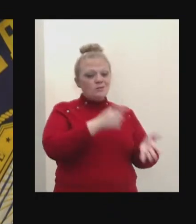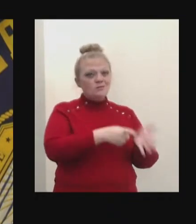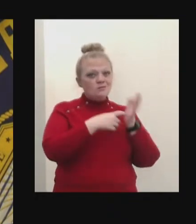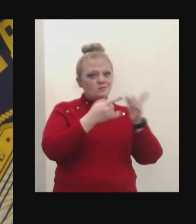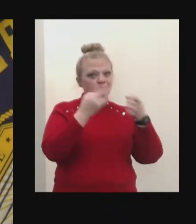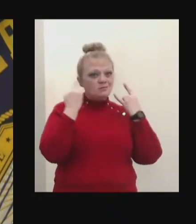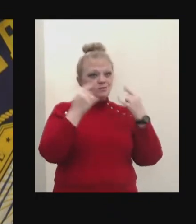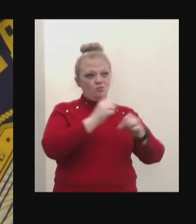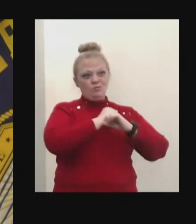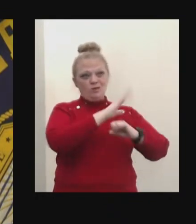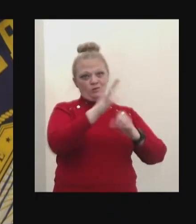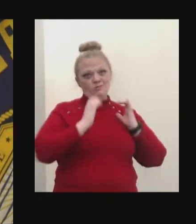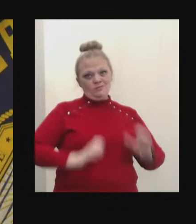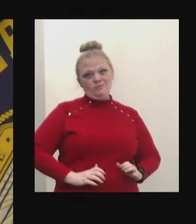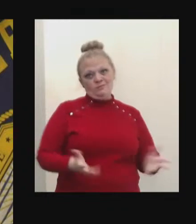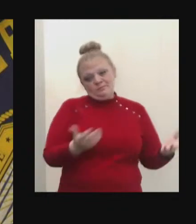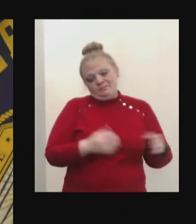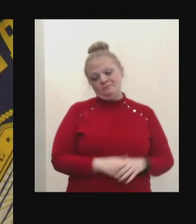citizens.